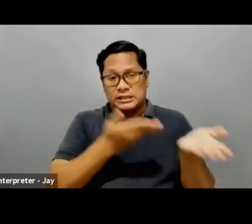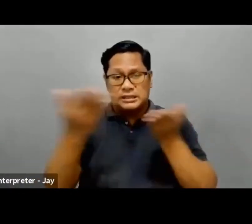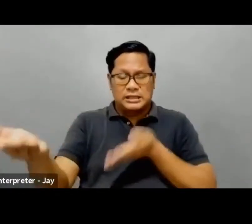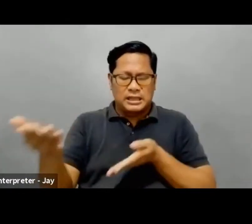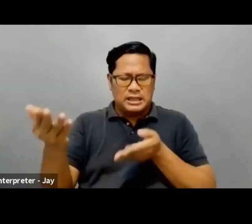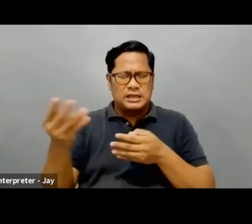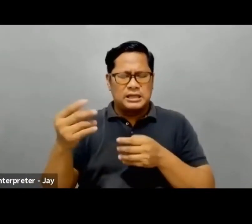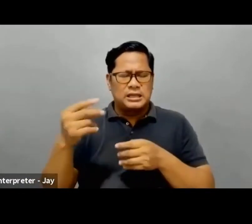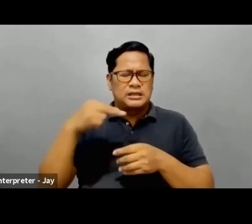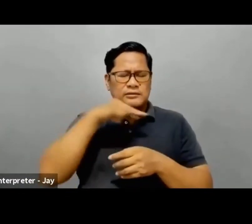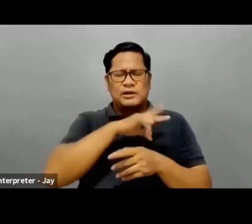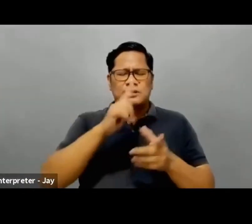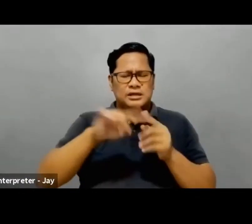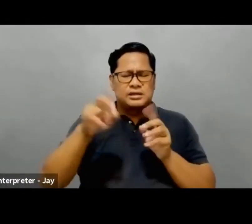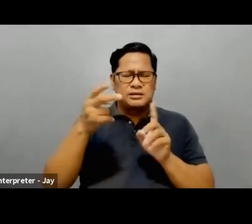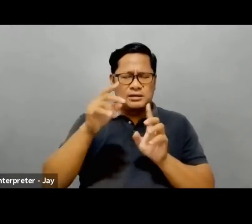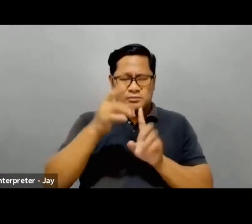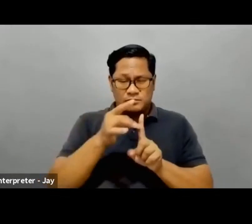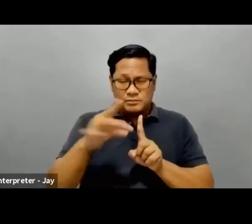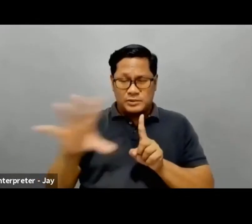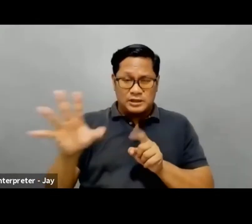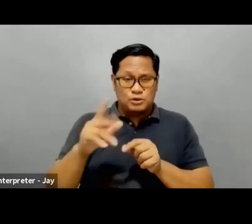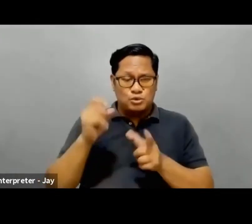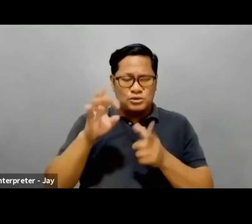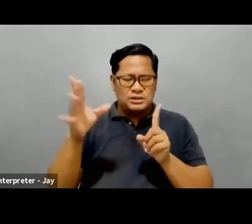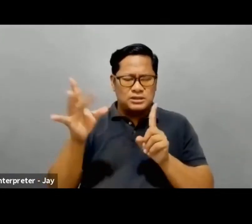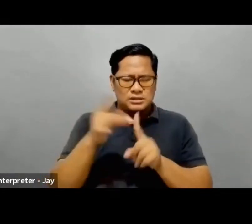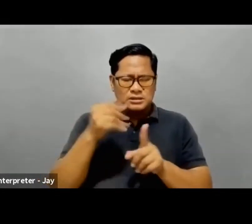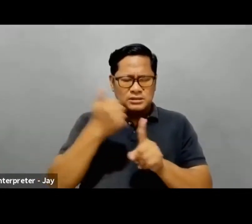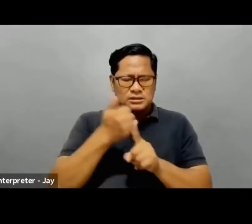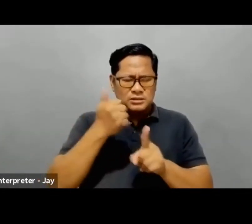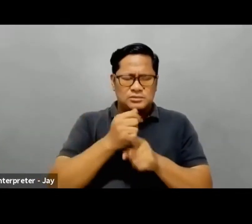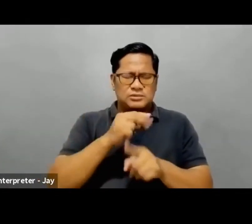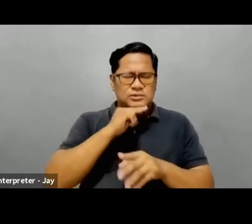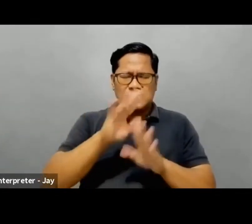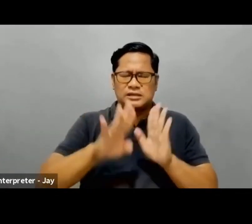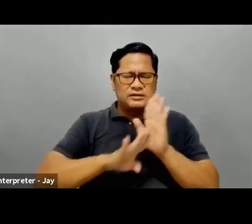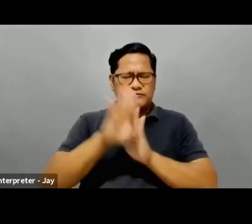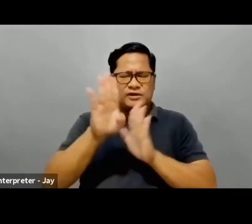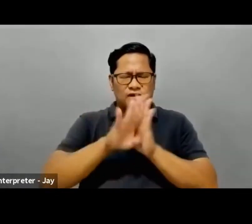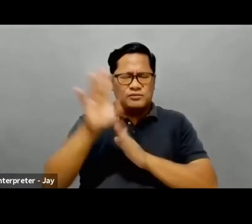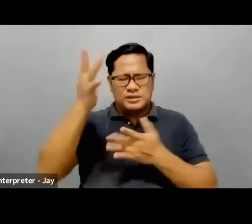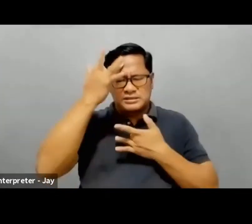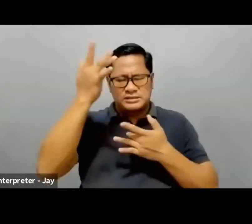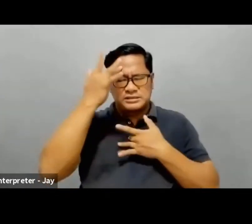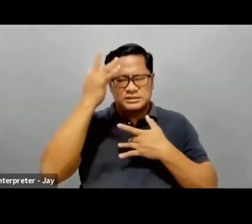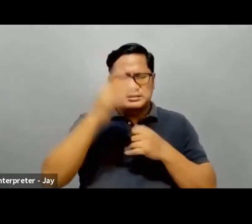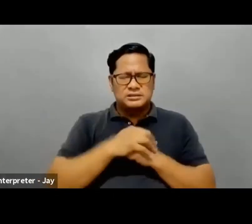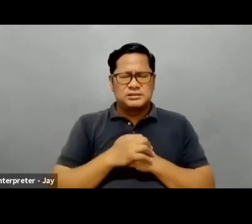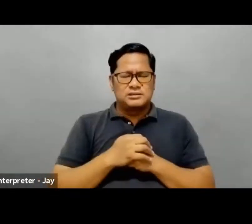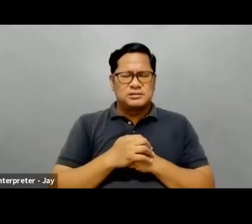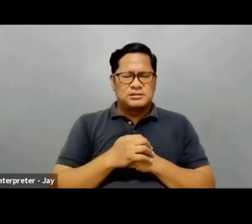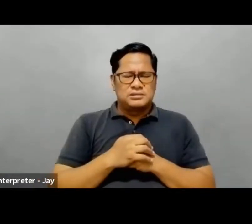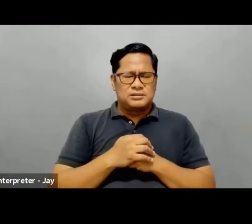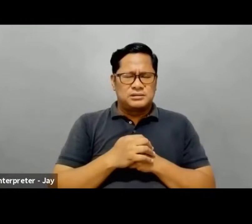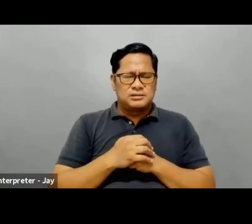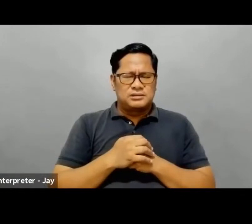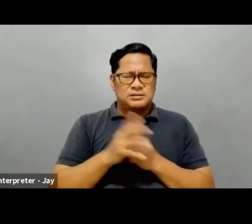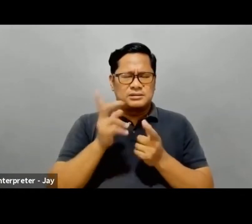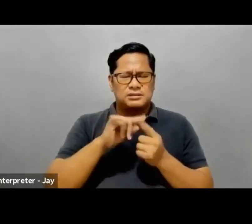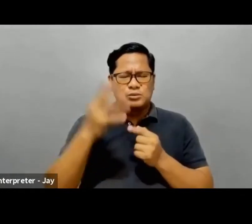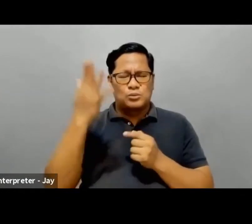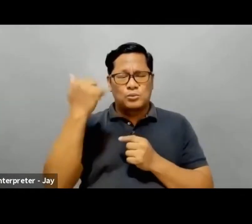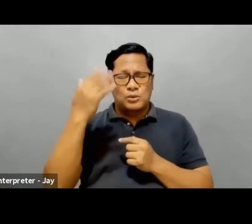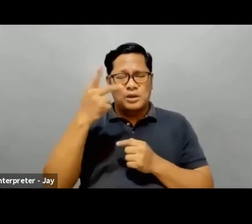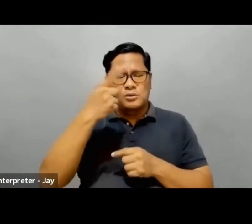infect somebody else, even if you yourself will not develop the disease. So may ganon. And that's actually the reason